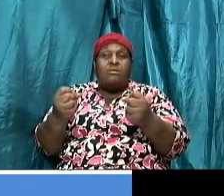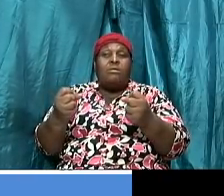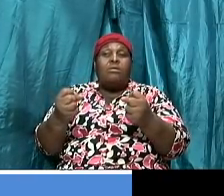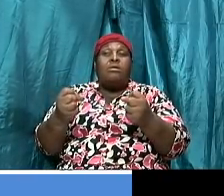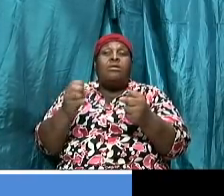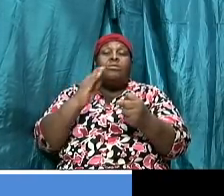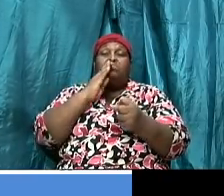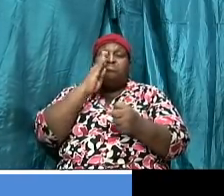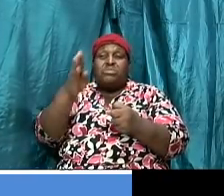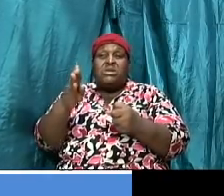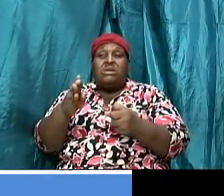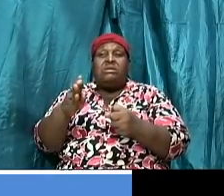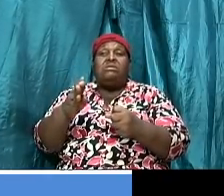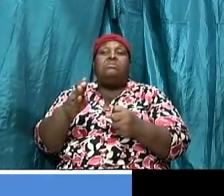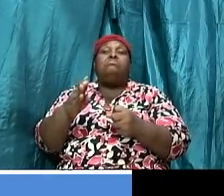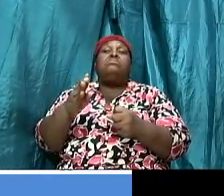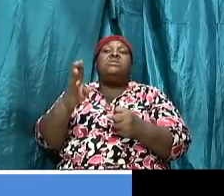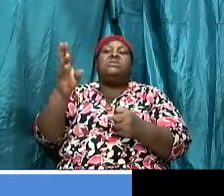been the Sabbath.